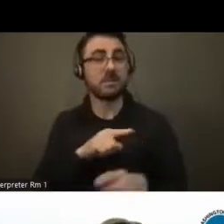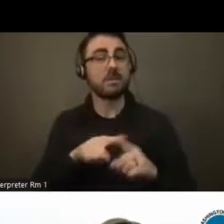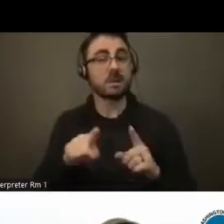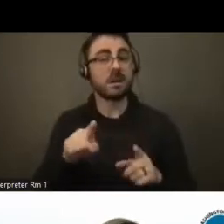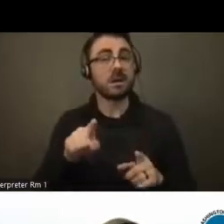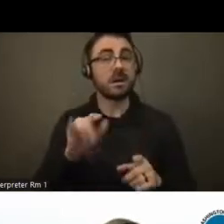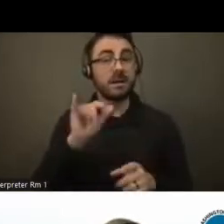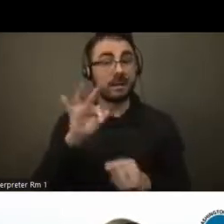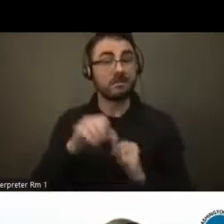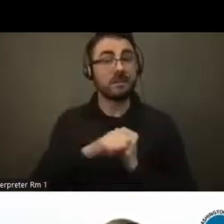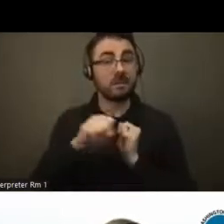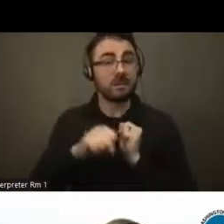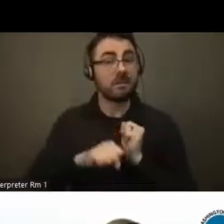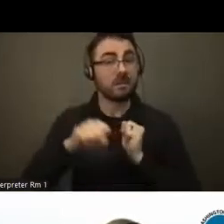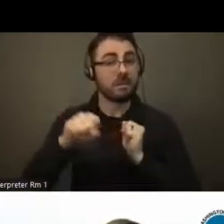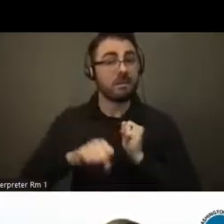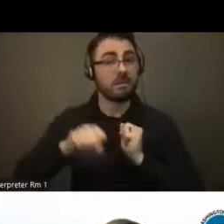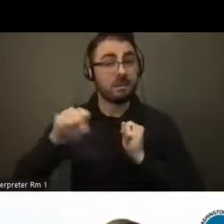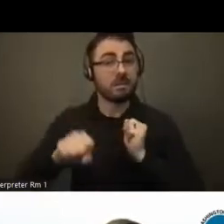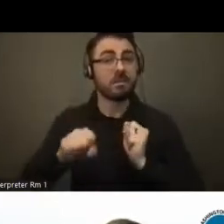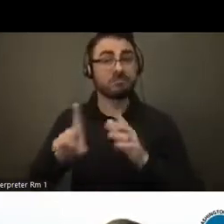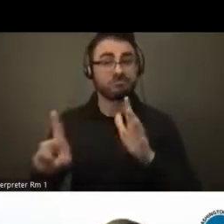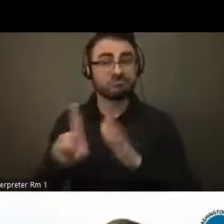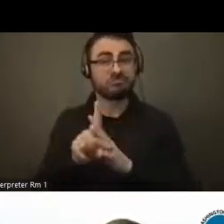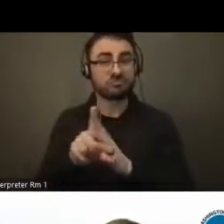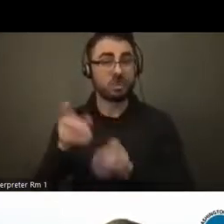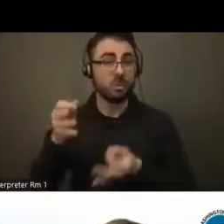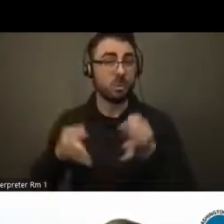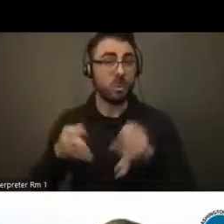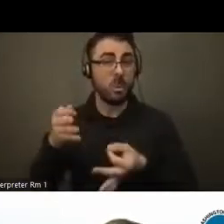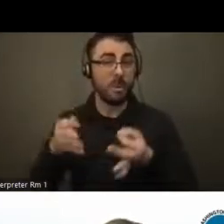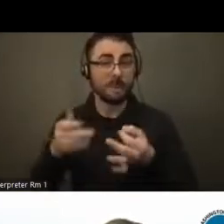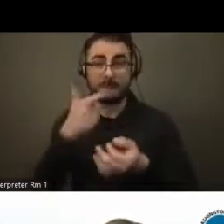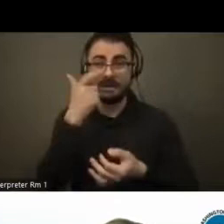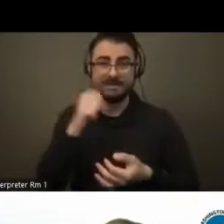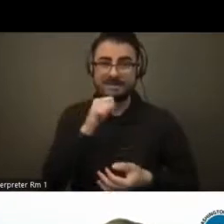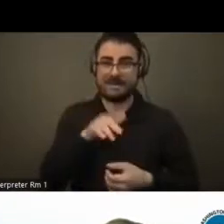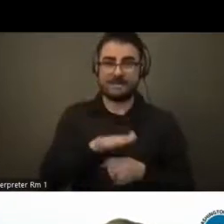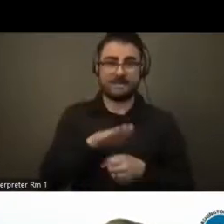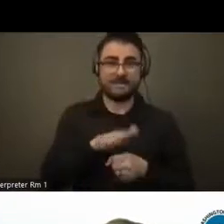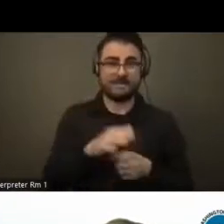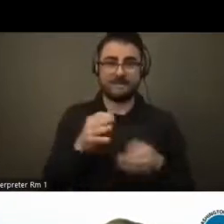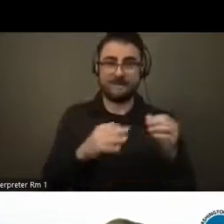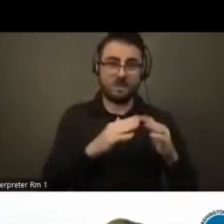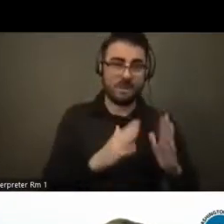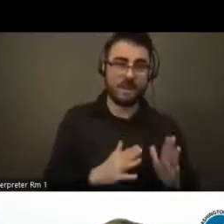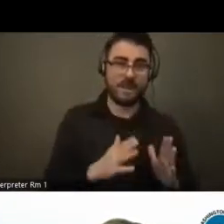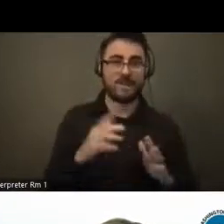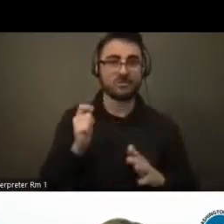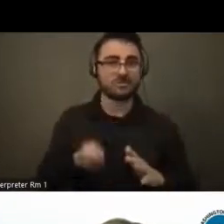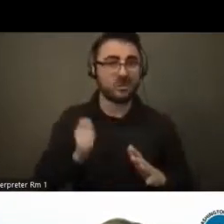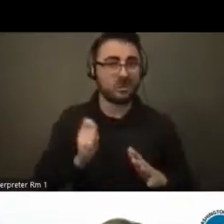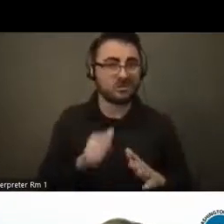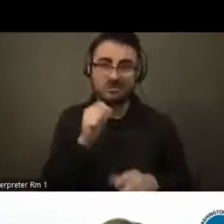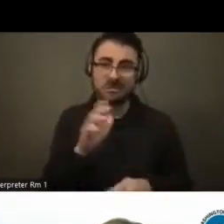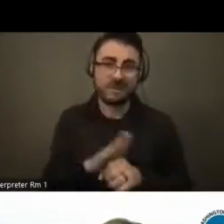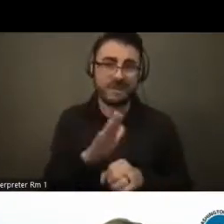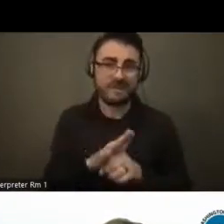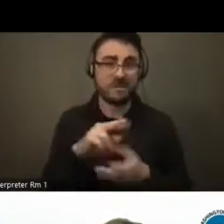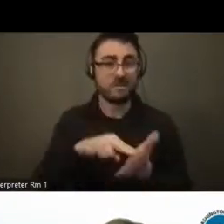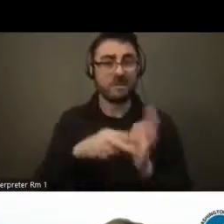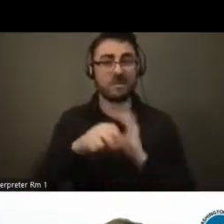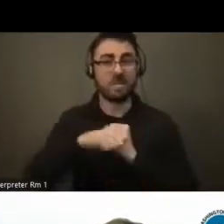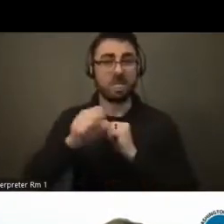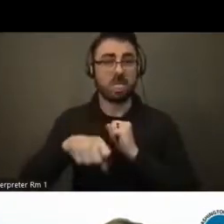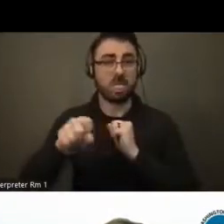that court case because we don't have a number of courtrooms and judges, it takes longer. That's not